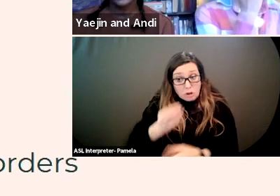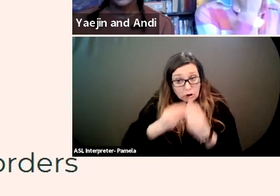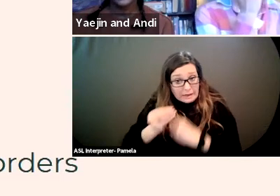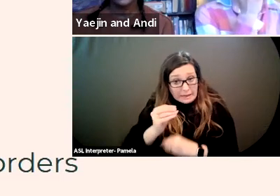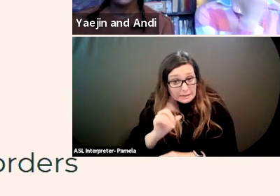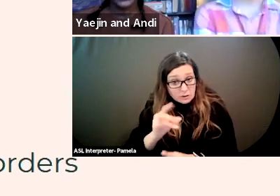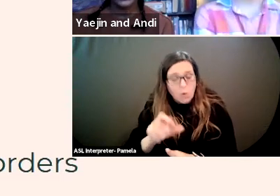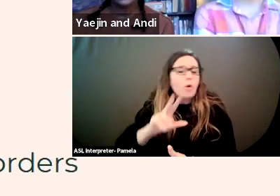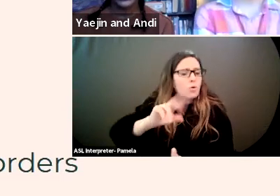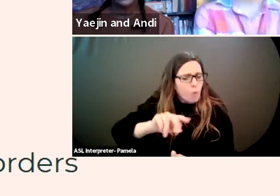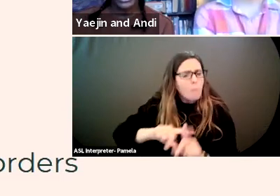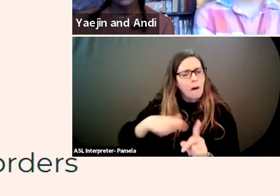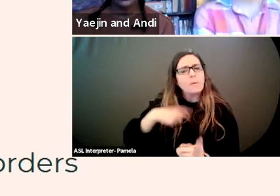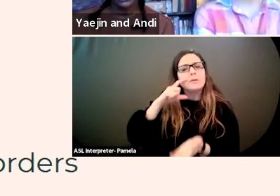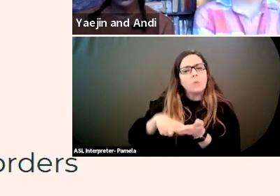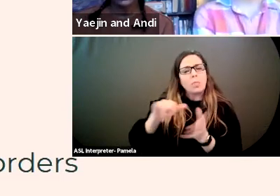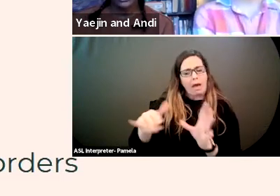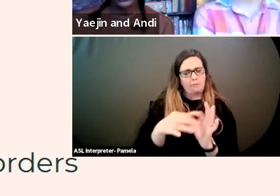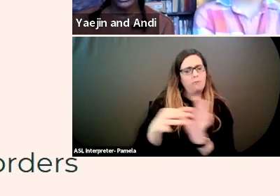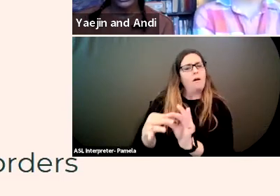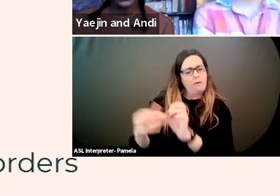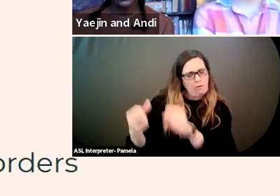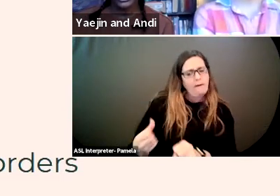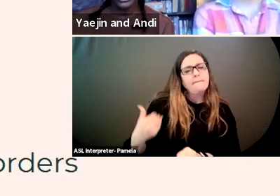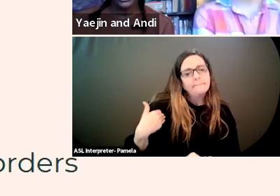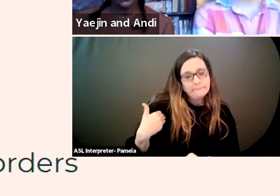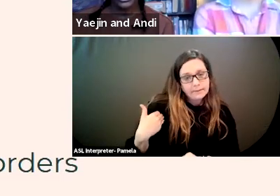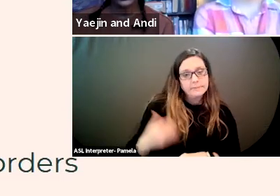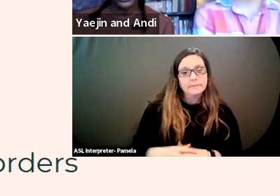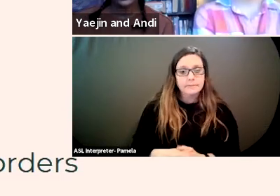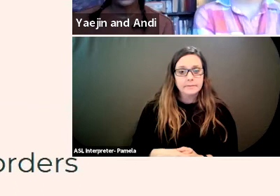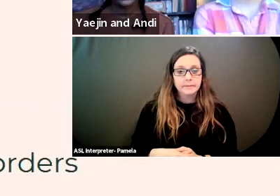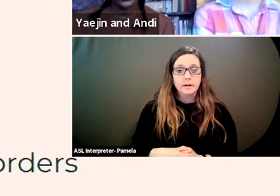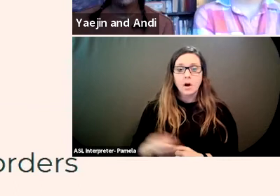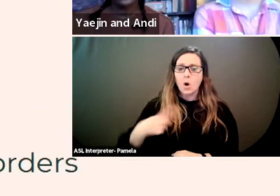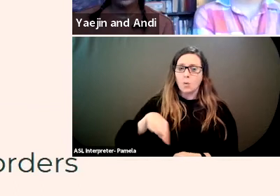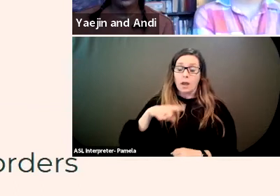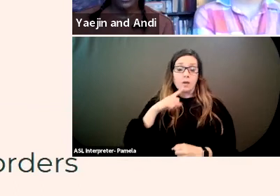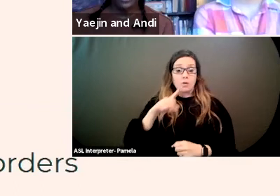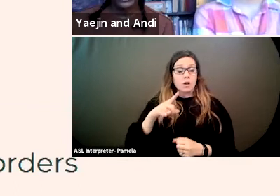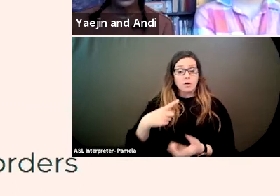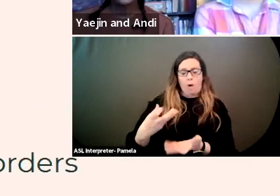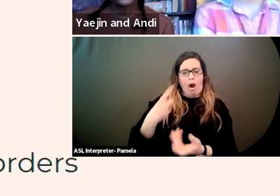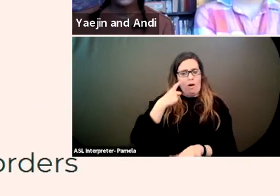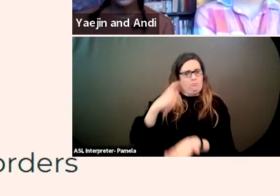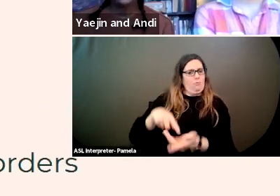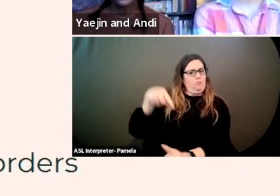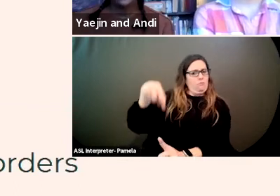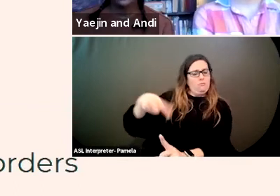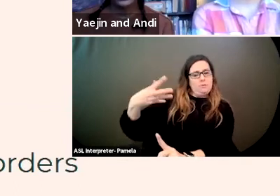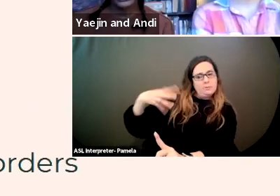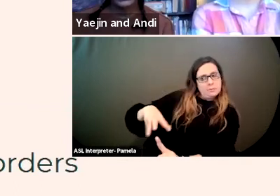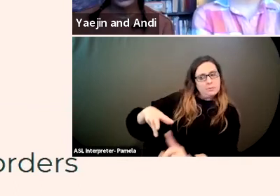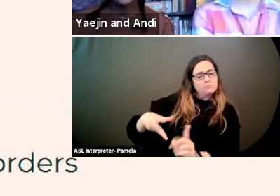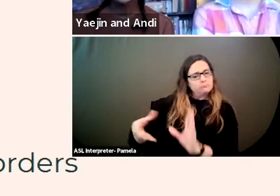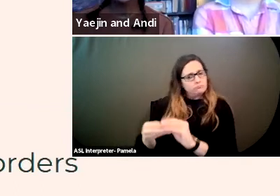of eliminating negative stereotypes surrounding this community in the healthcare system, because these stereotypes